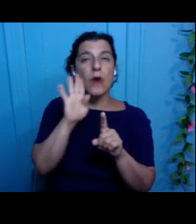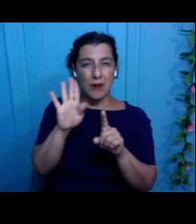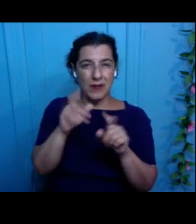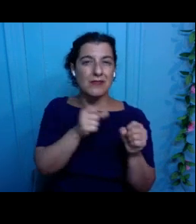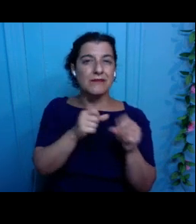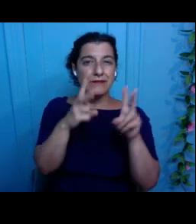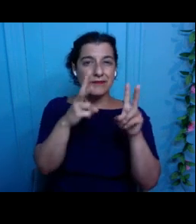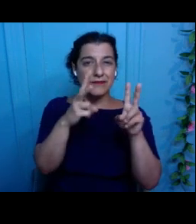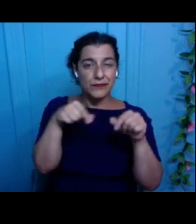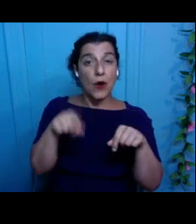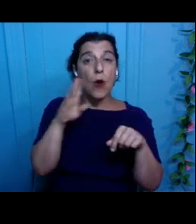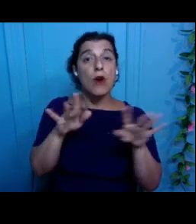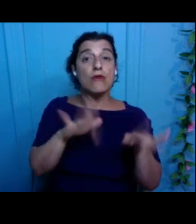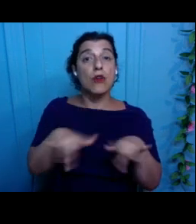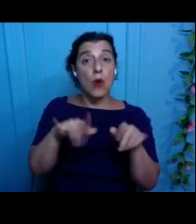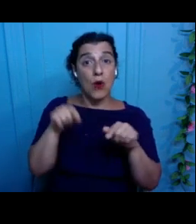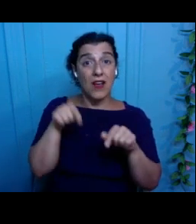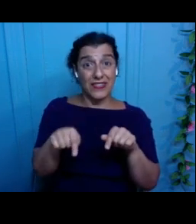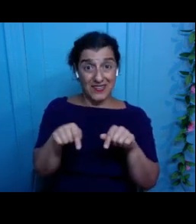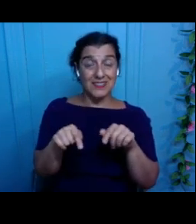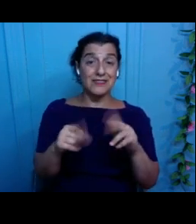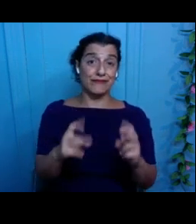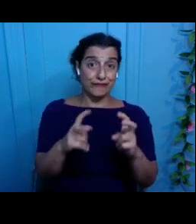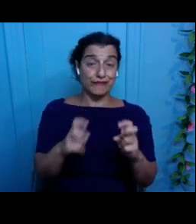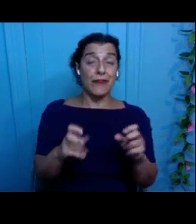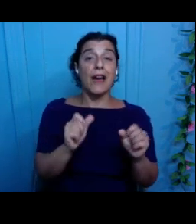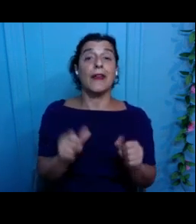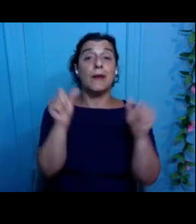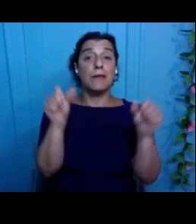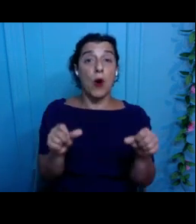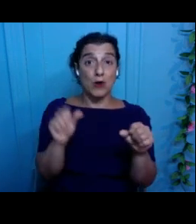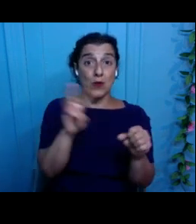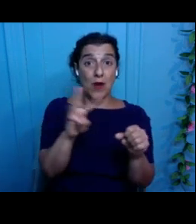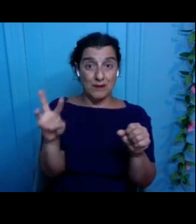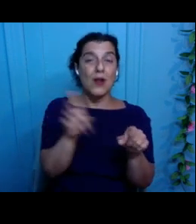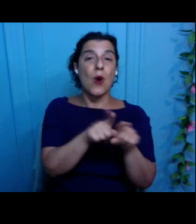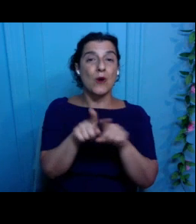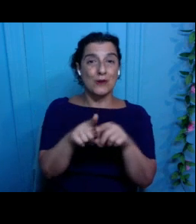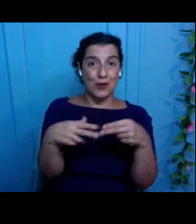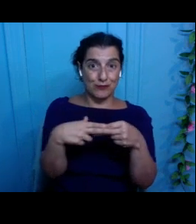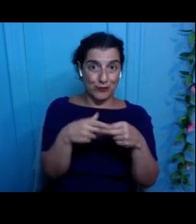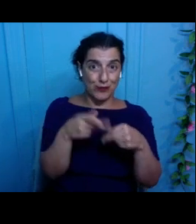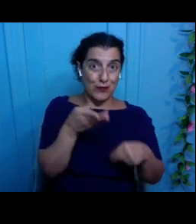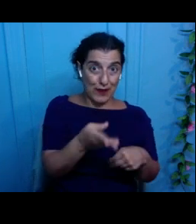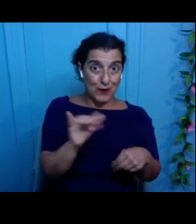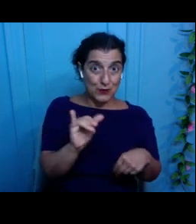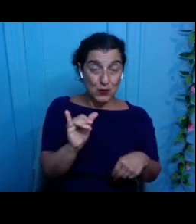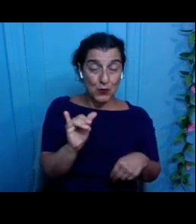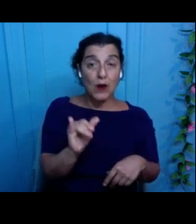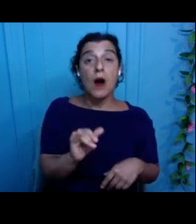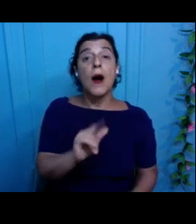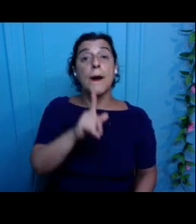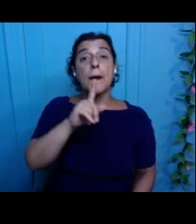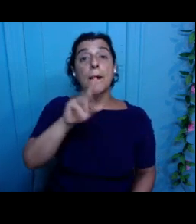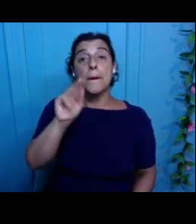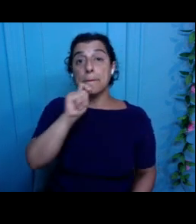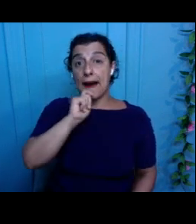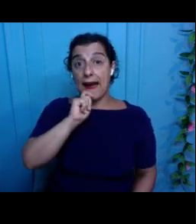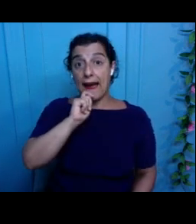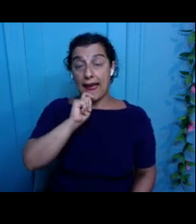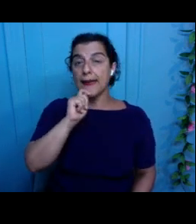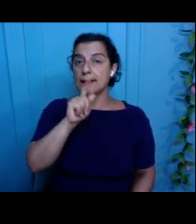the webinar is posted. You may also have noticed that your microphones are muted. That is so we don't get